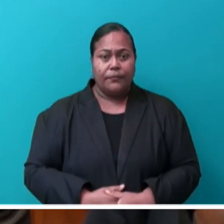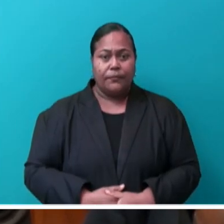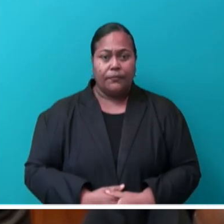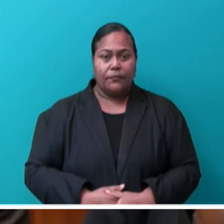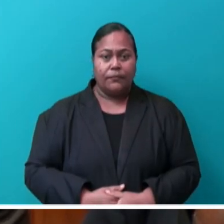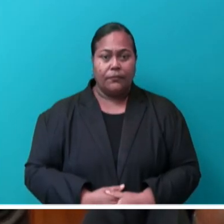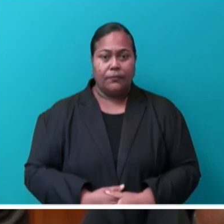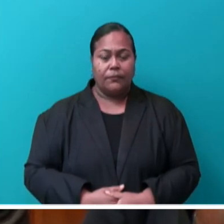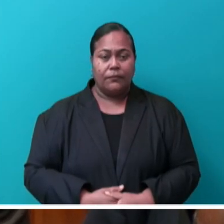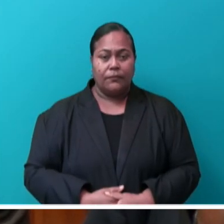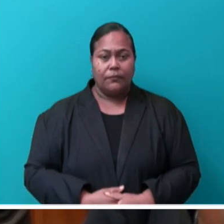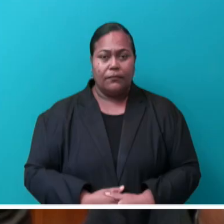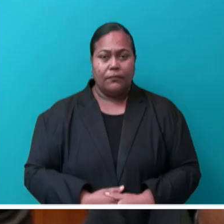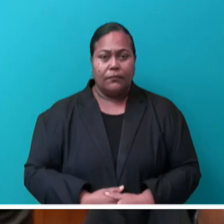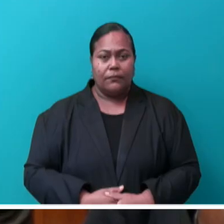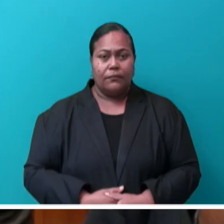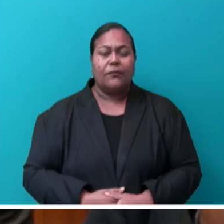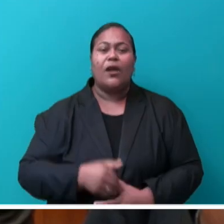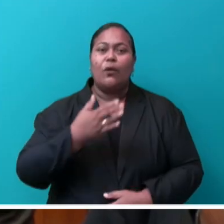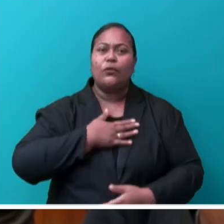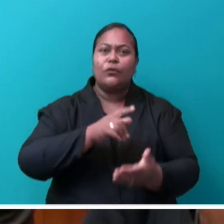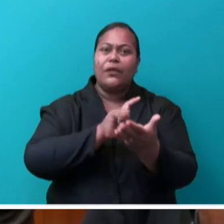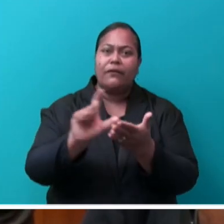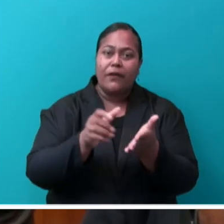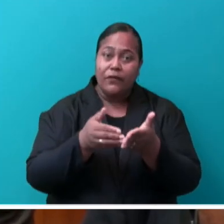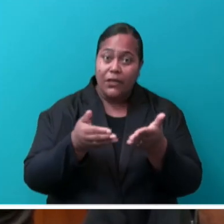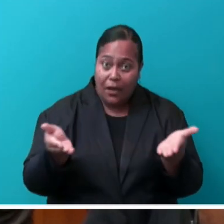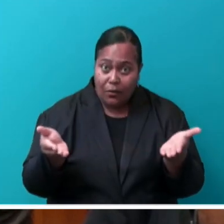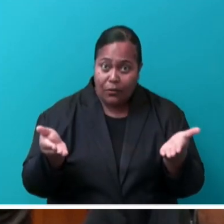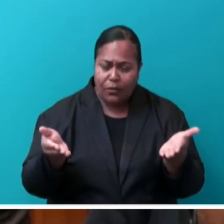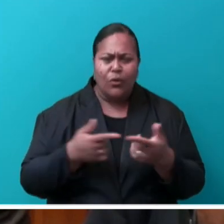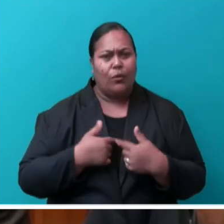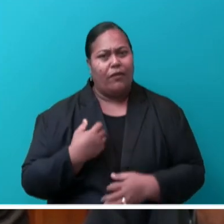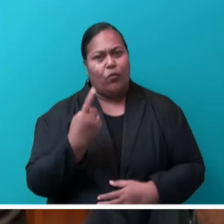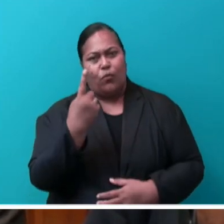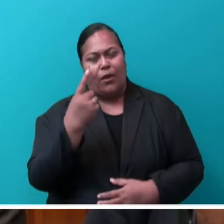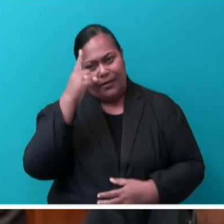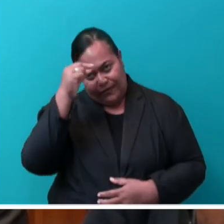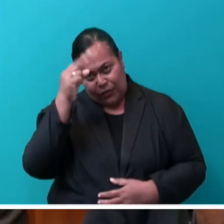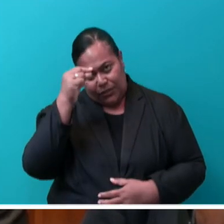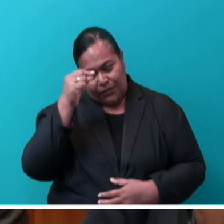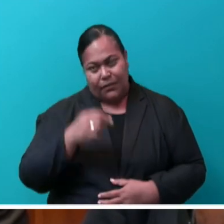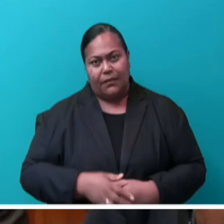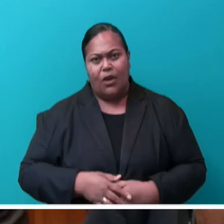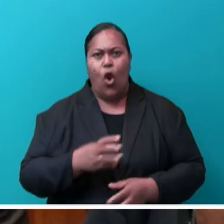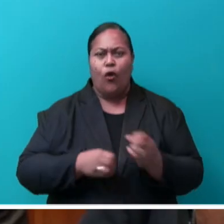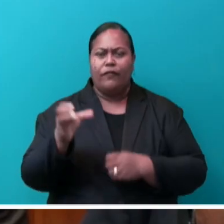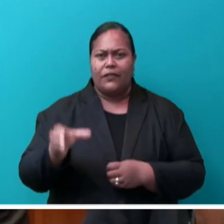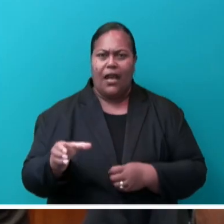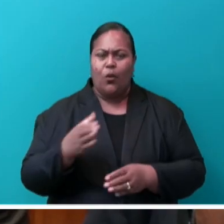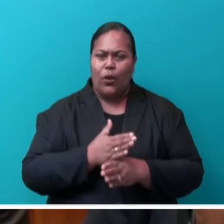I'd just like to clarify that at the moment there is only one Fijian officer deployed to UNIFIL,